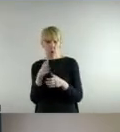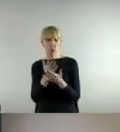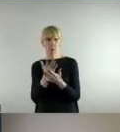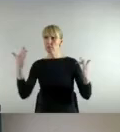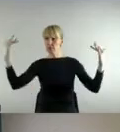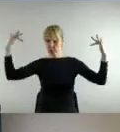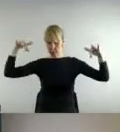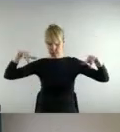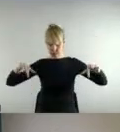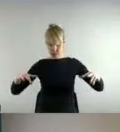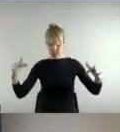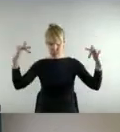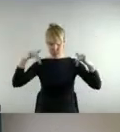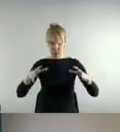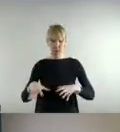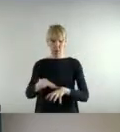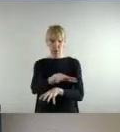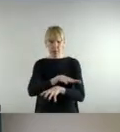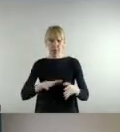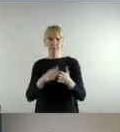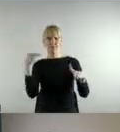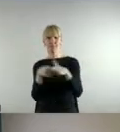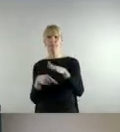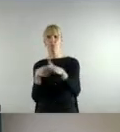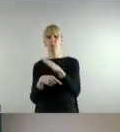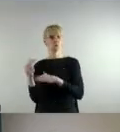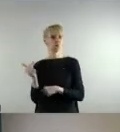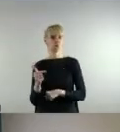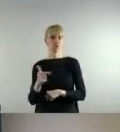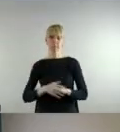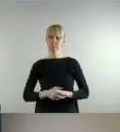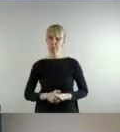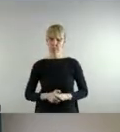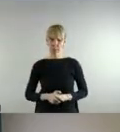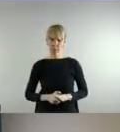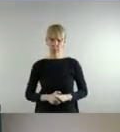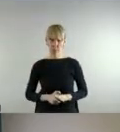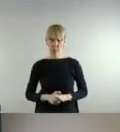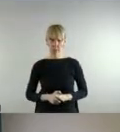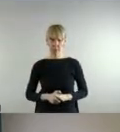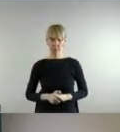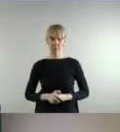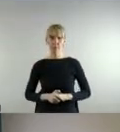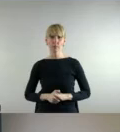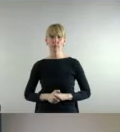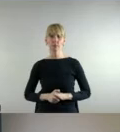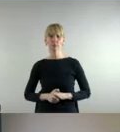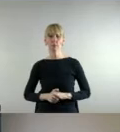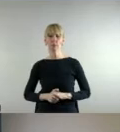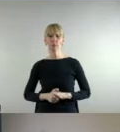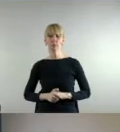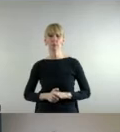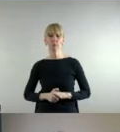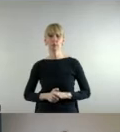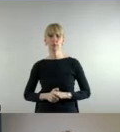with Ramselva, Begna, and Storelva. It's our rivers that meets in the center of Hønefoss. And our risk analysis